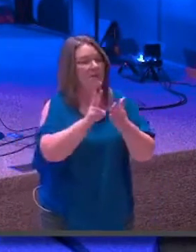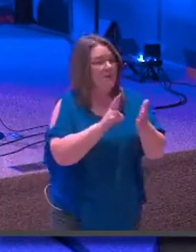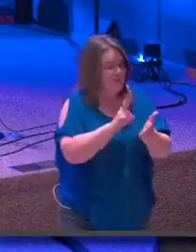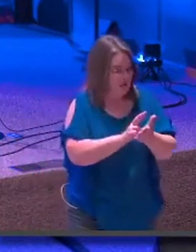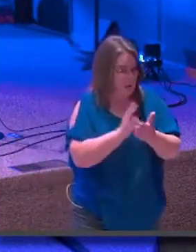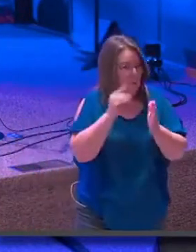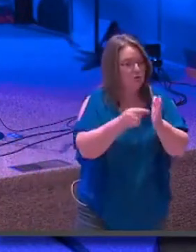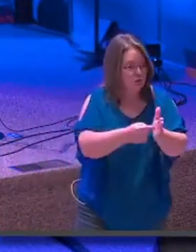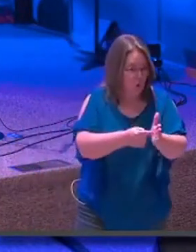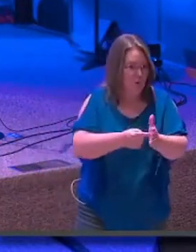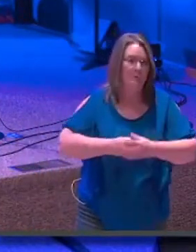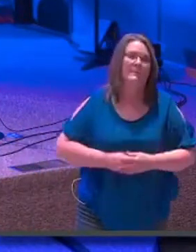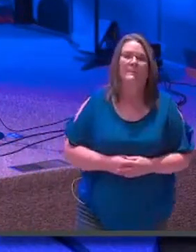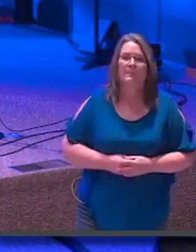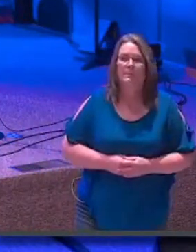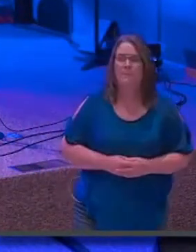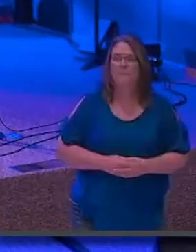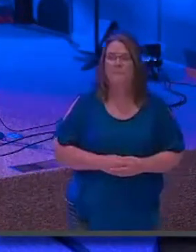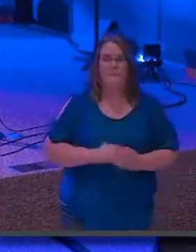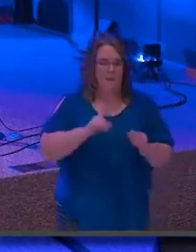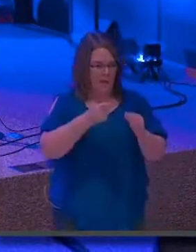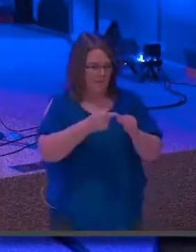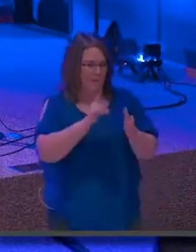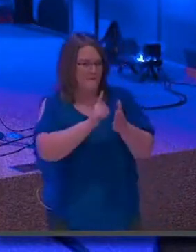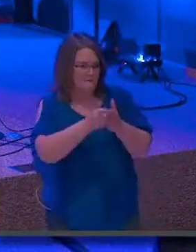you and about this moment.